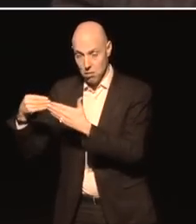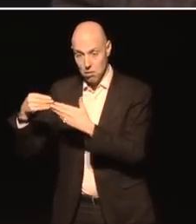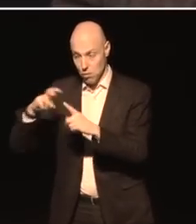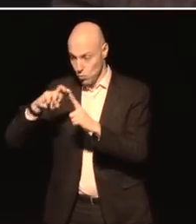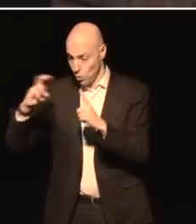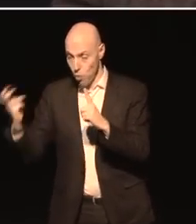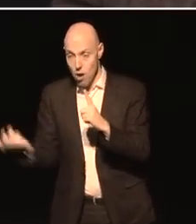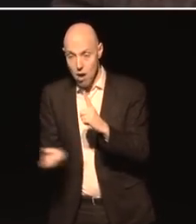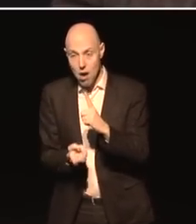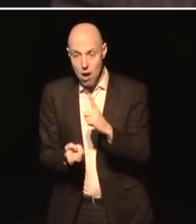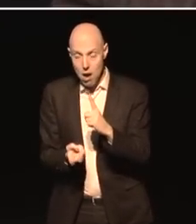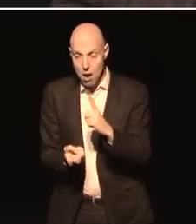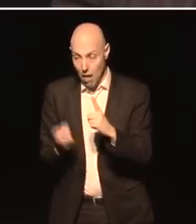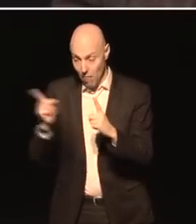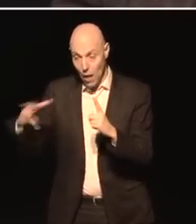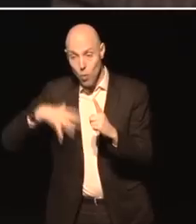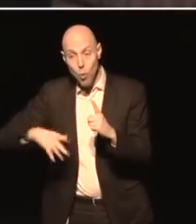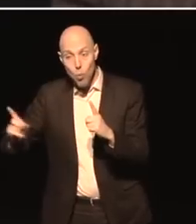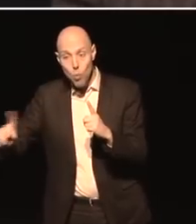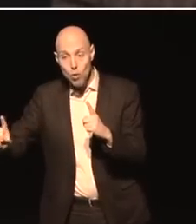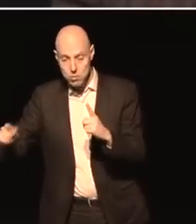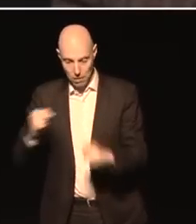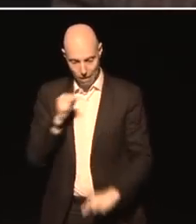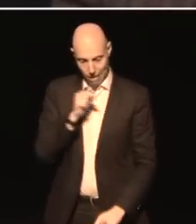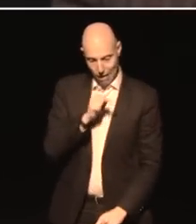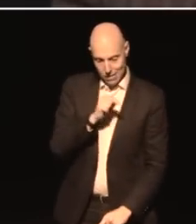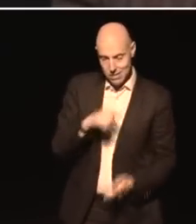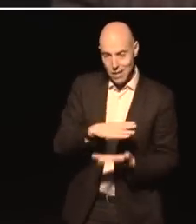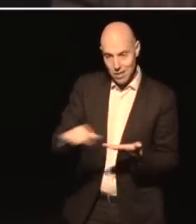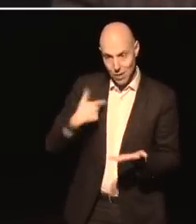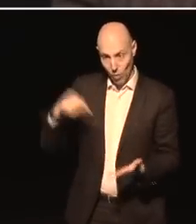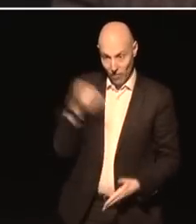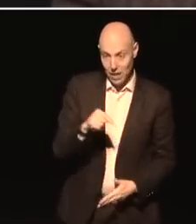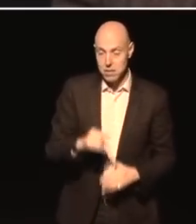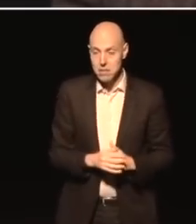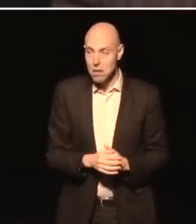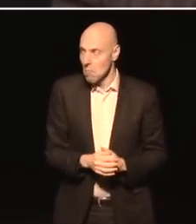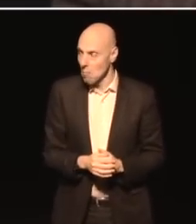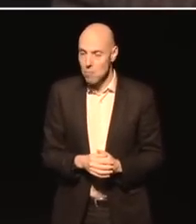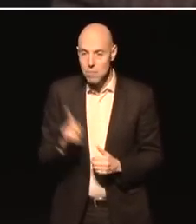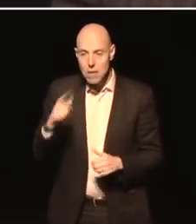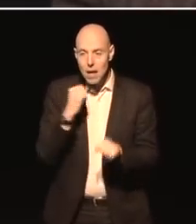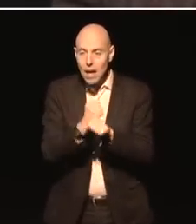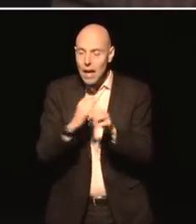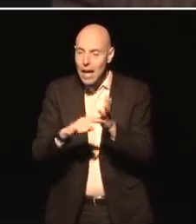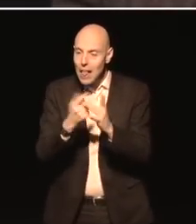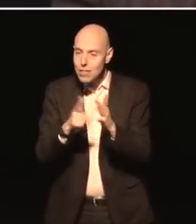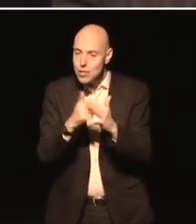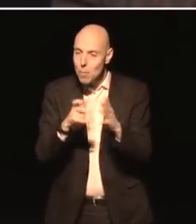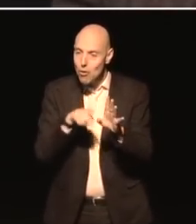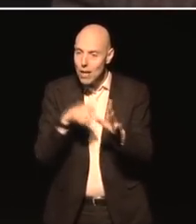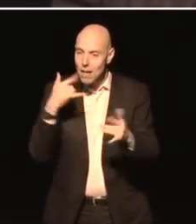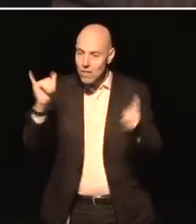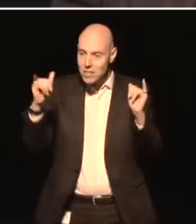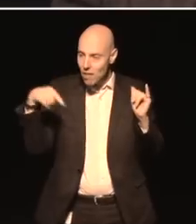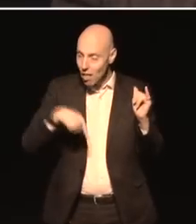world. And one of the things they really want is this piece of work. It opened as well Glastonbury for us. We perform